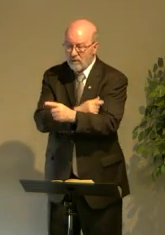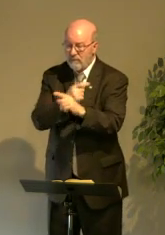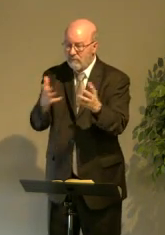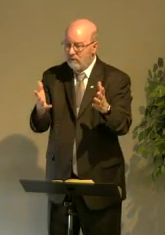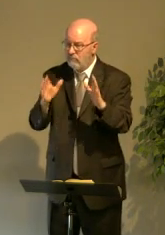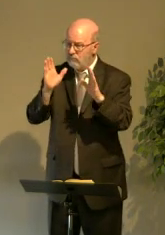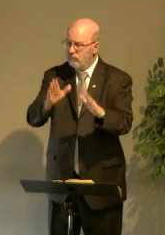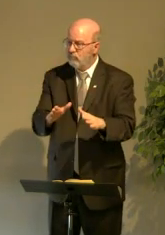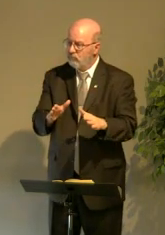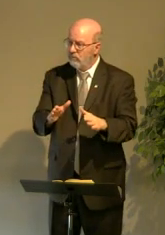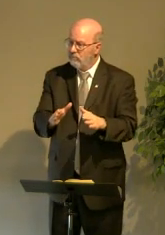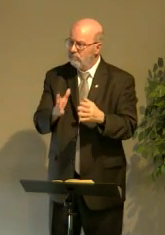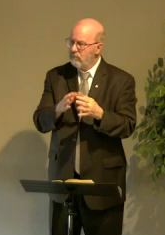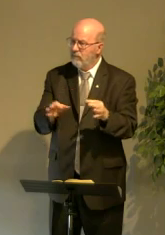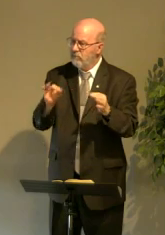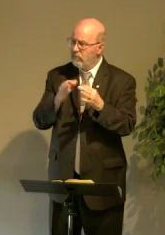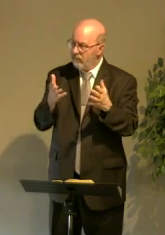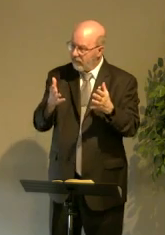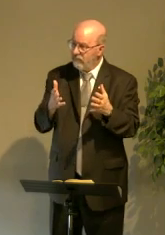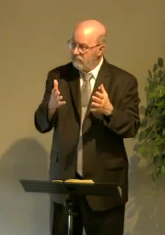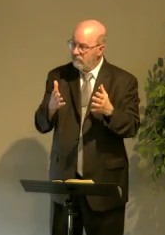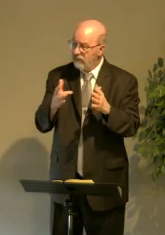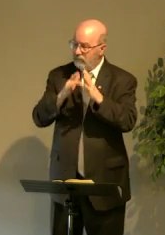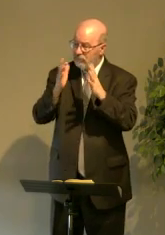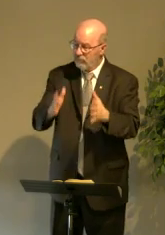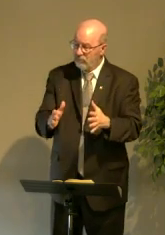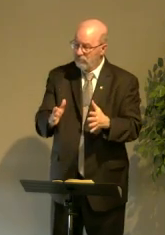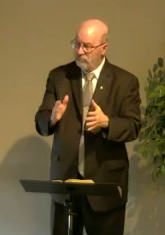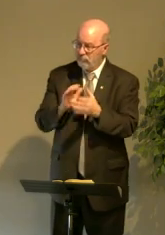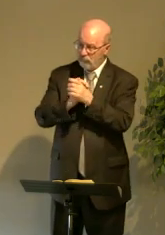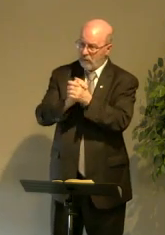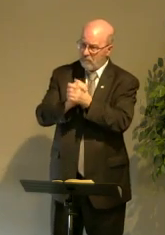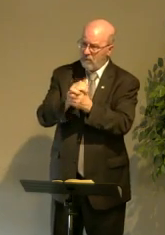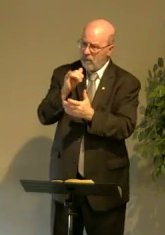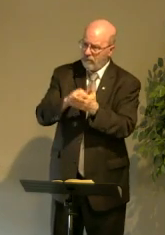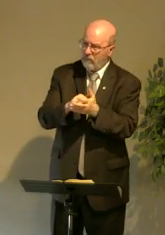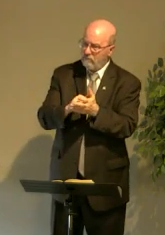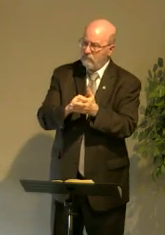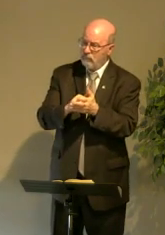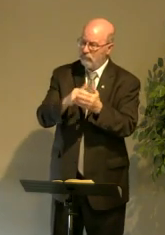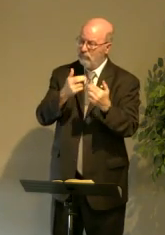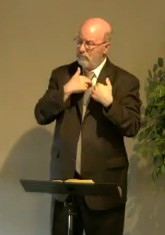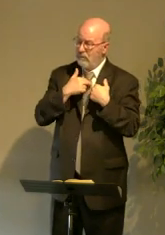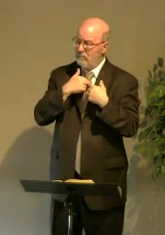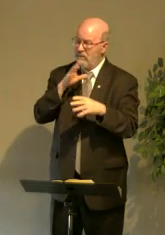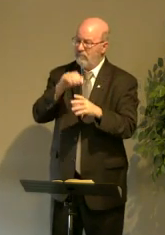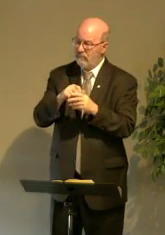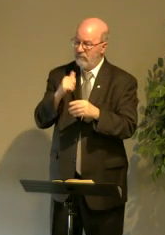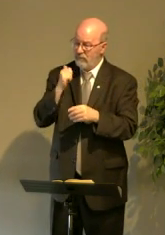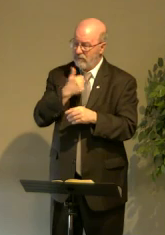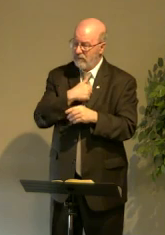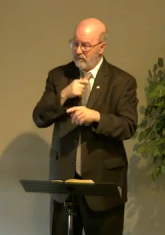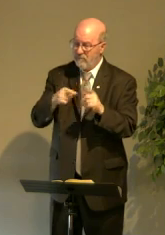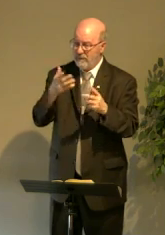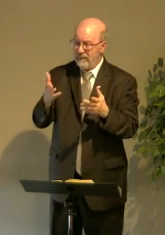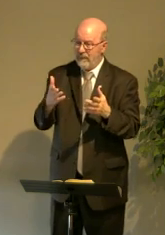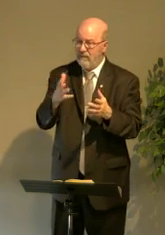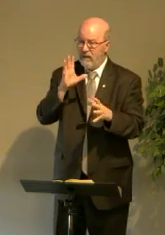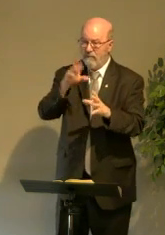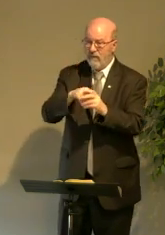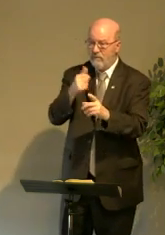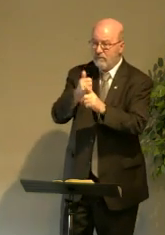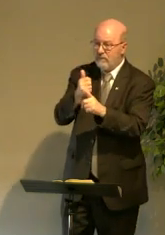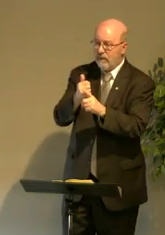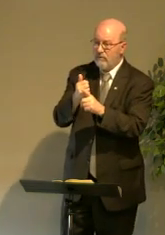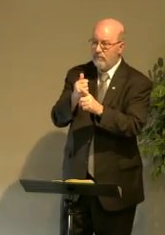are wonderful and important causes. And as Christians, I believe we have an obligation to involve ourselves in. But they are involving